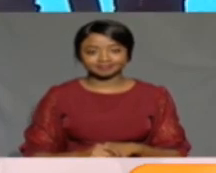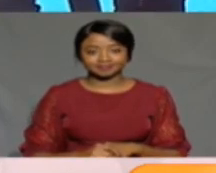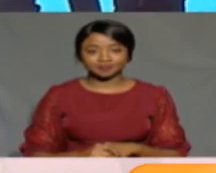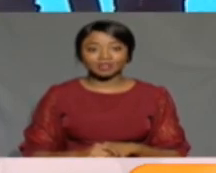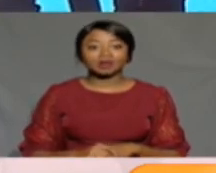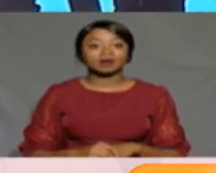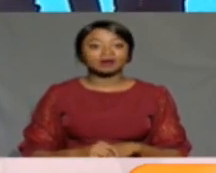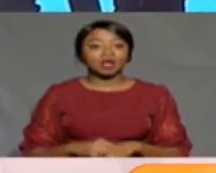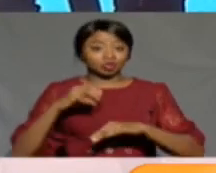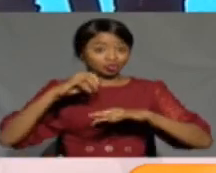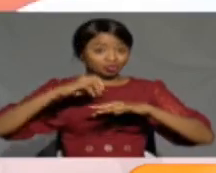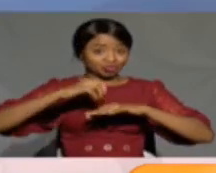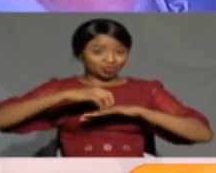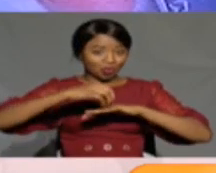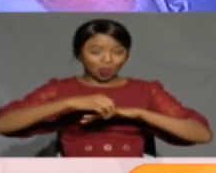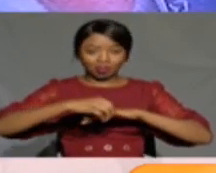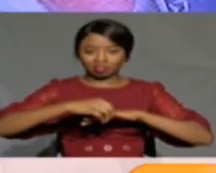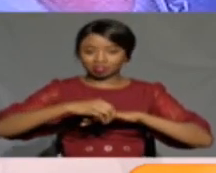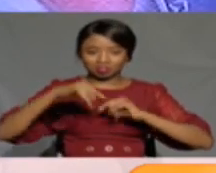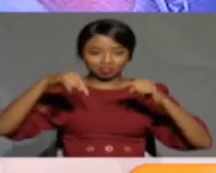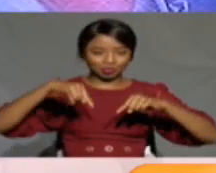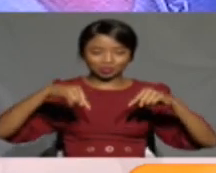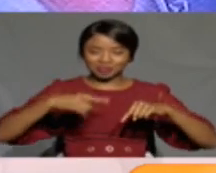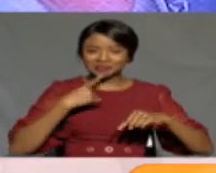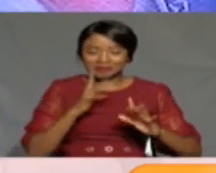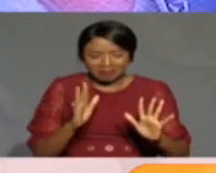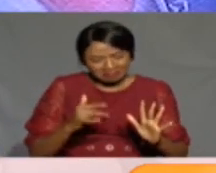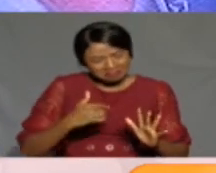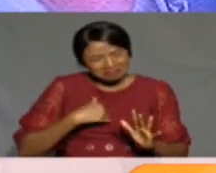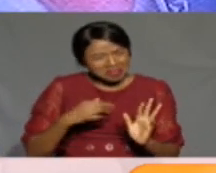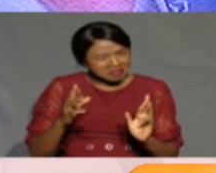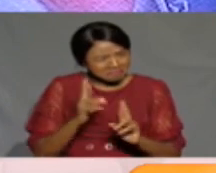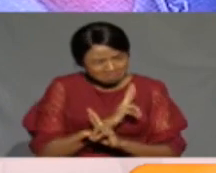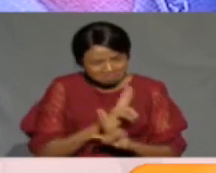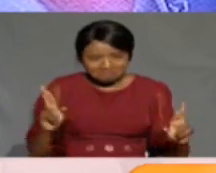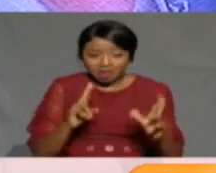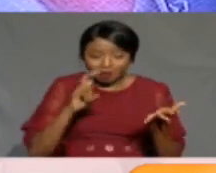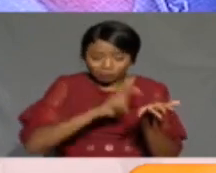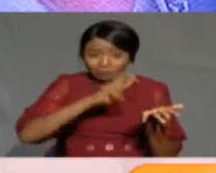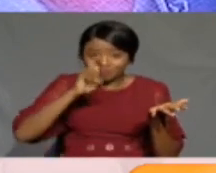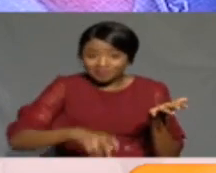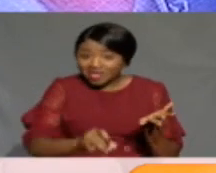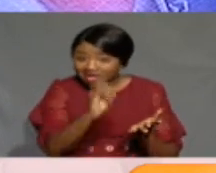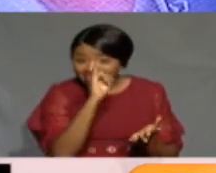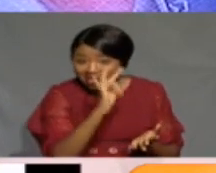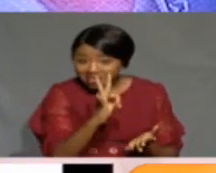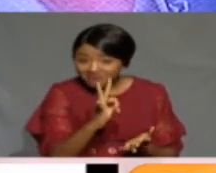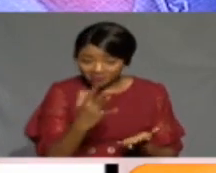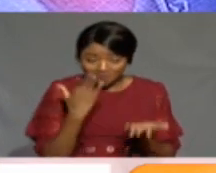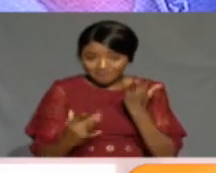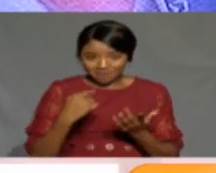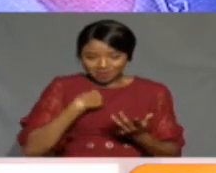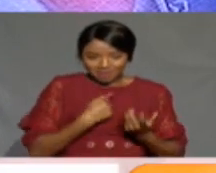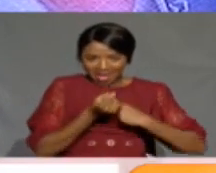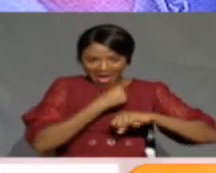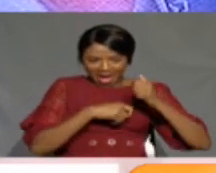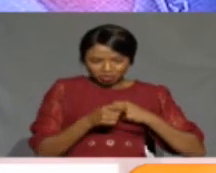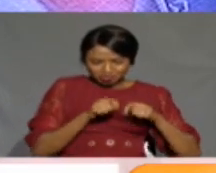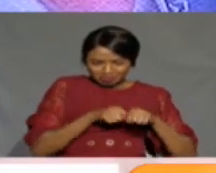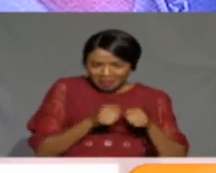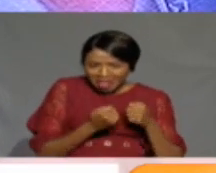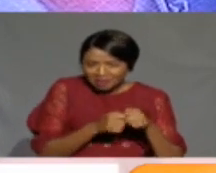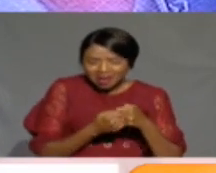Nairobi Governor Mike Sonko says he is ready to step aside if he is found to have misappropriated county